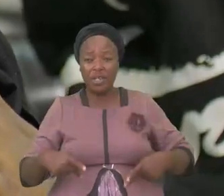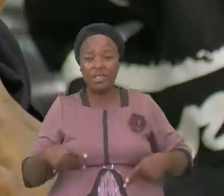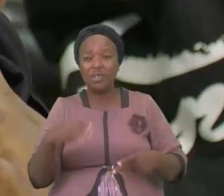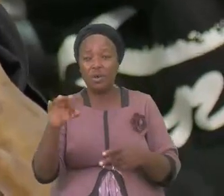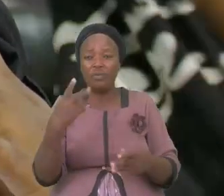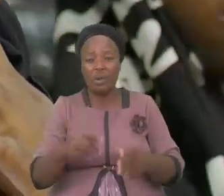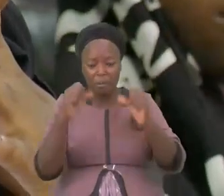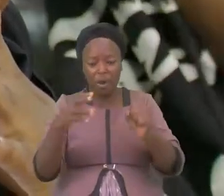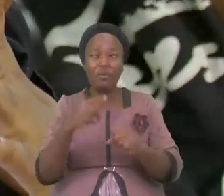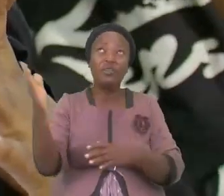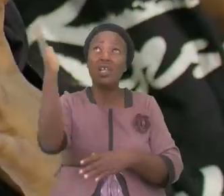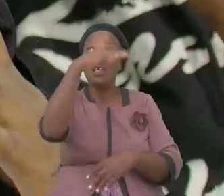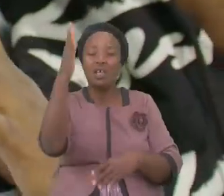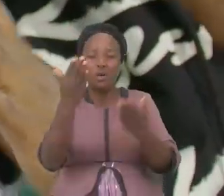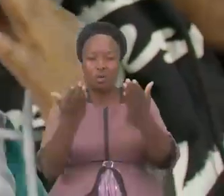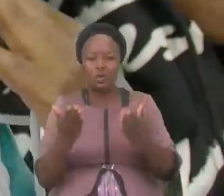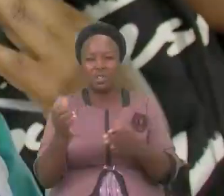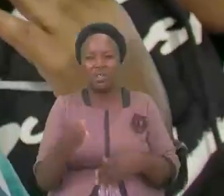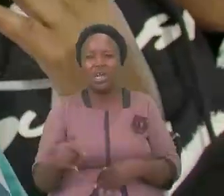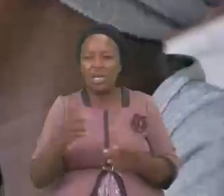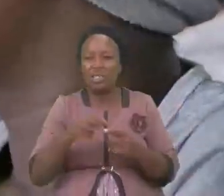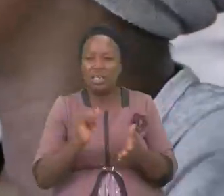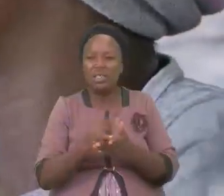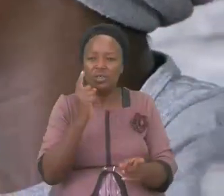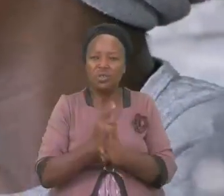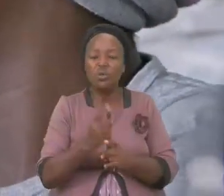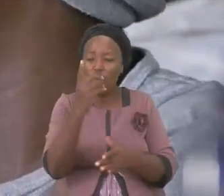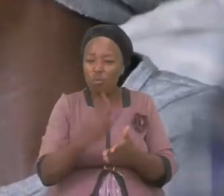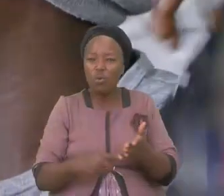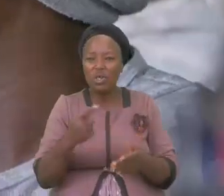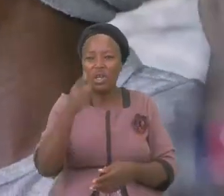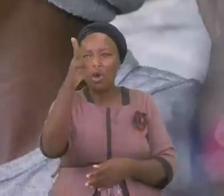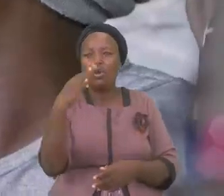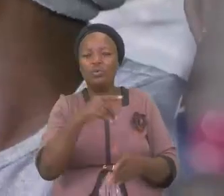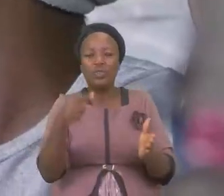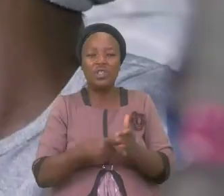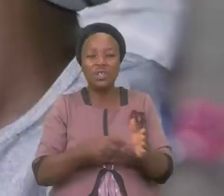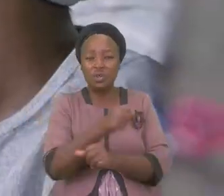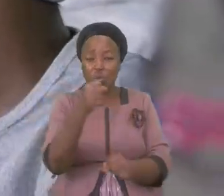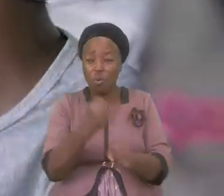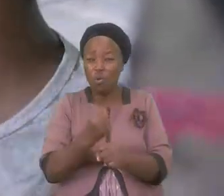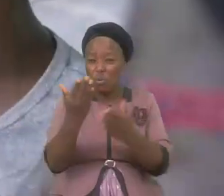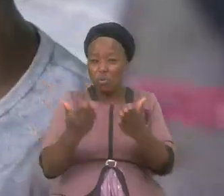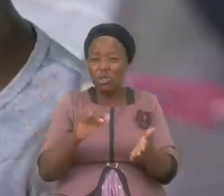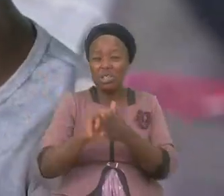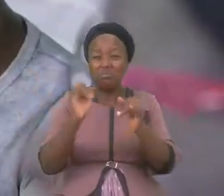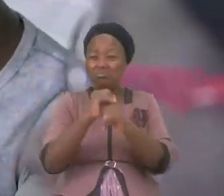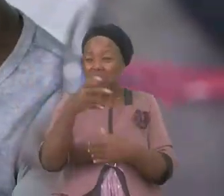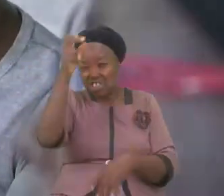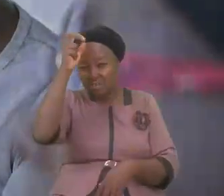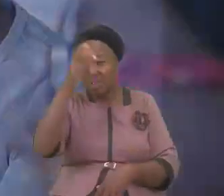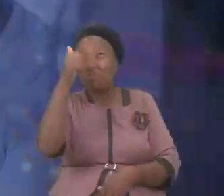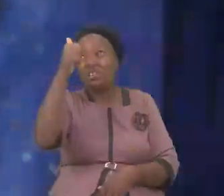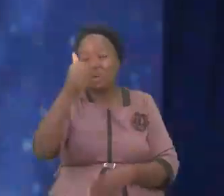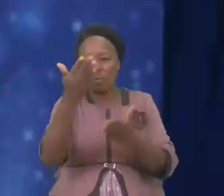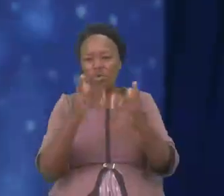of this world, that's exactly what Satan wants to do. He wants to brainwash every citizen of the